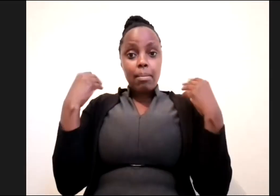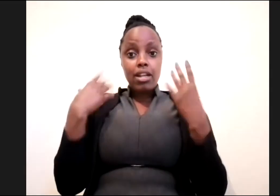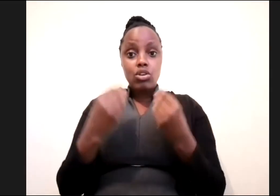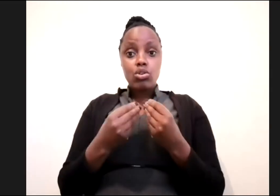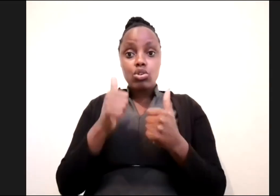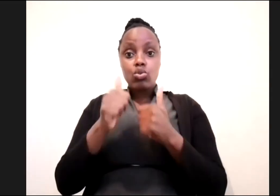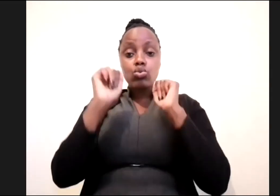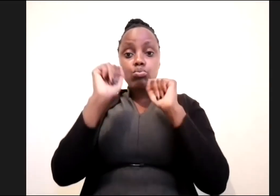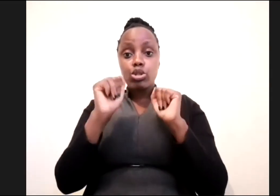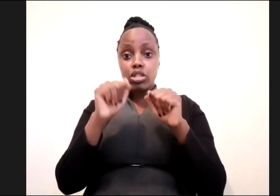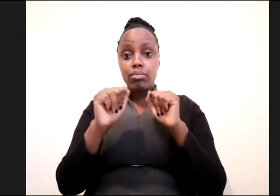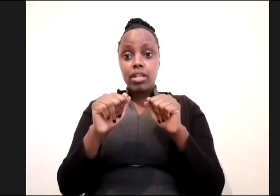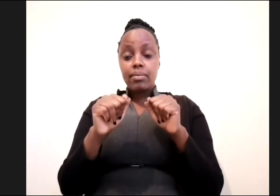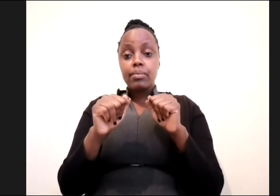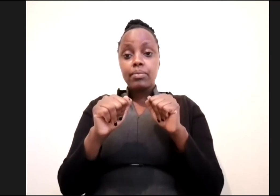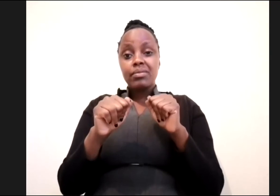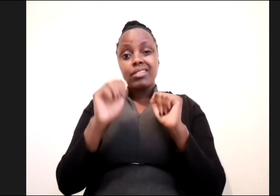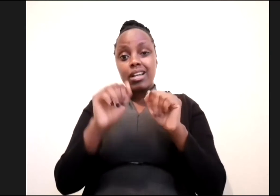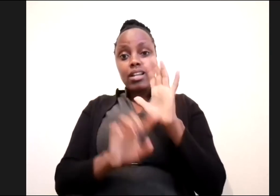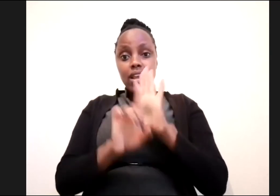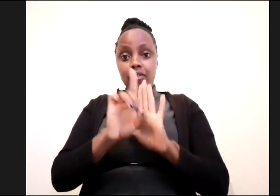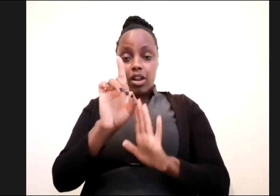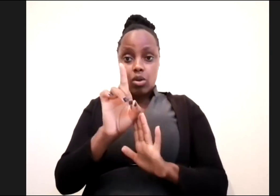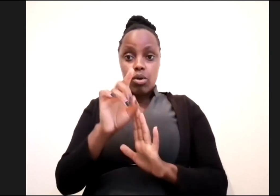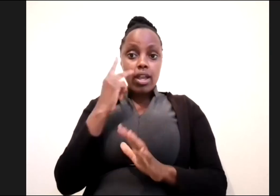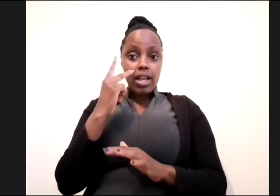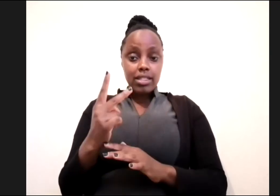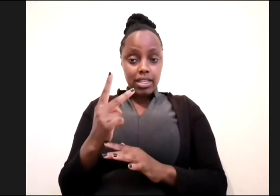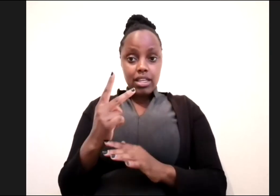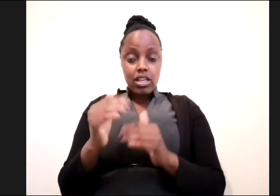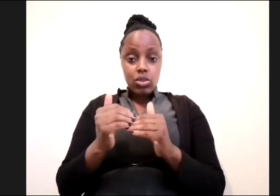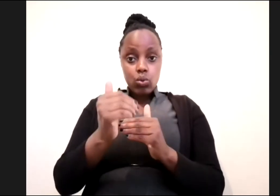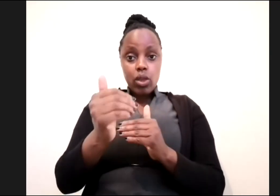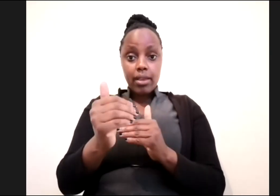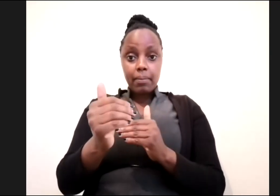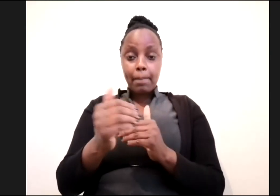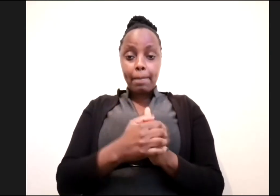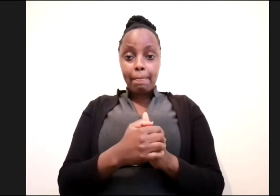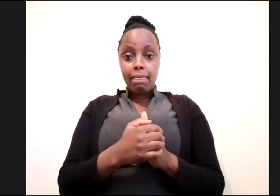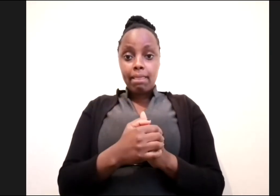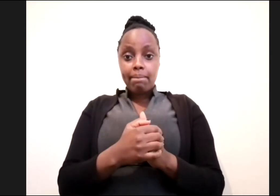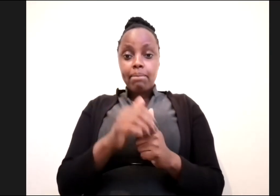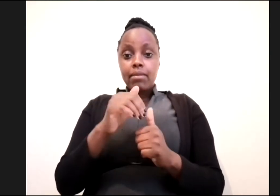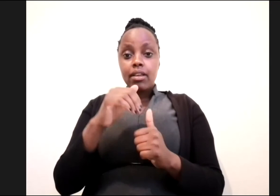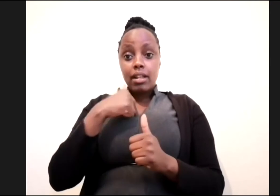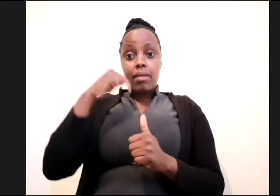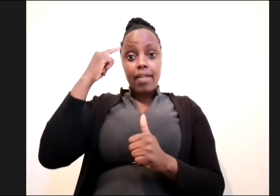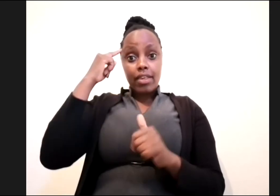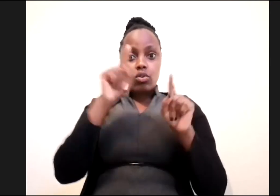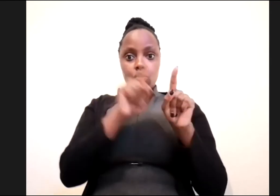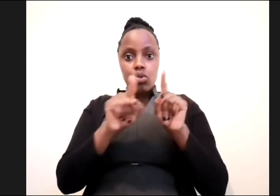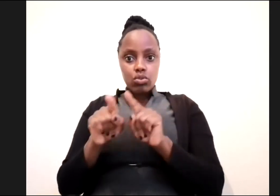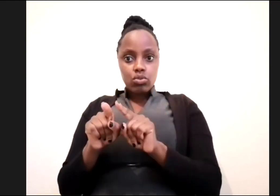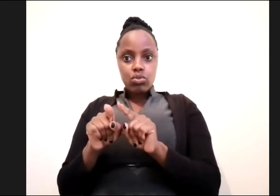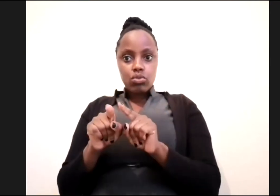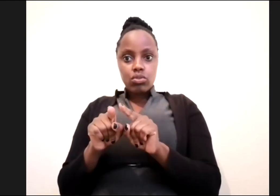that we can develop or to see there. And And I think it's also